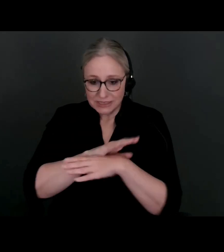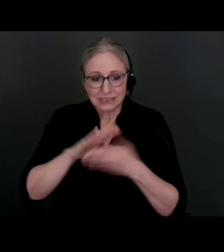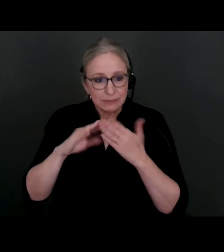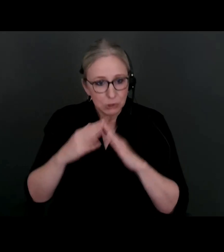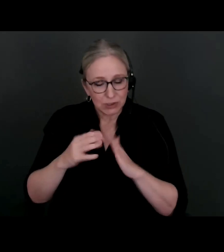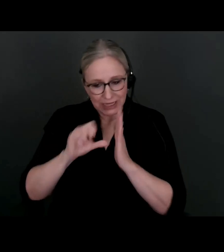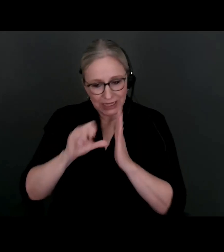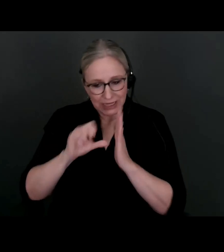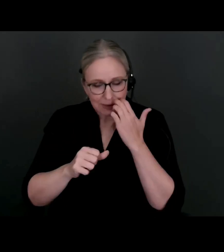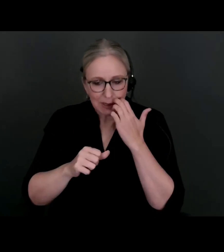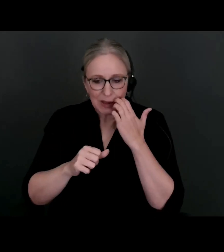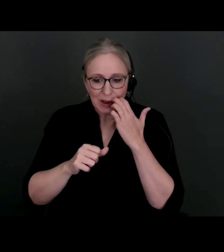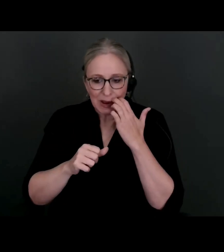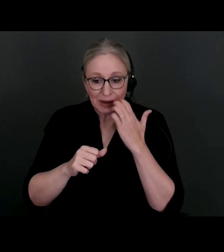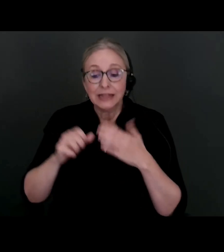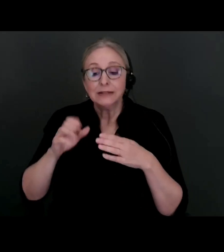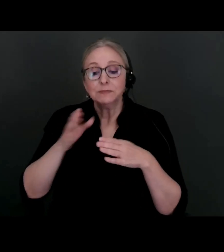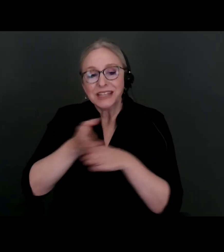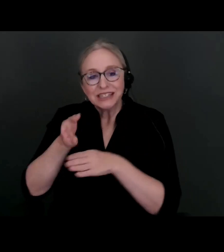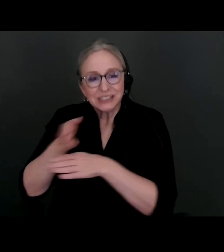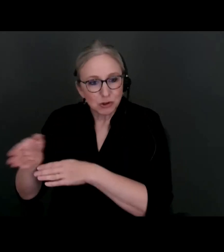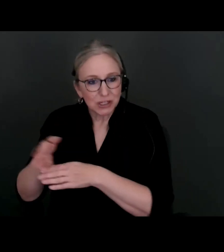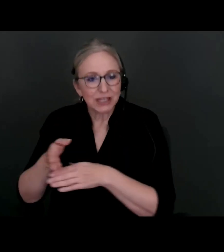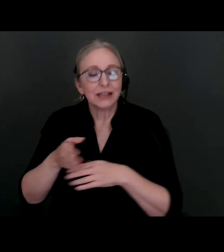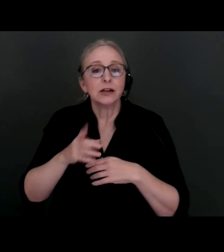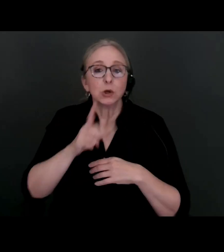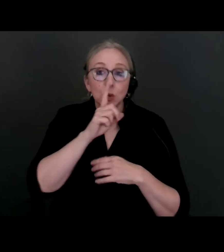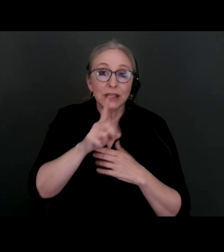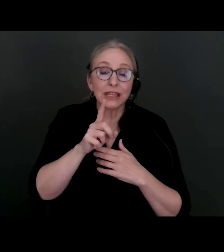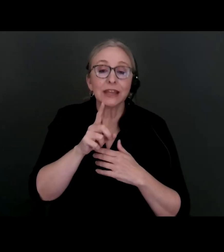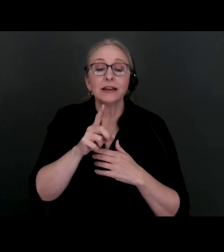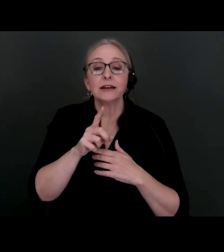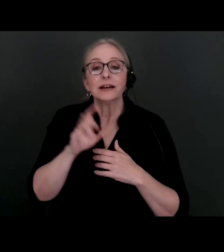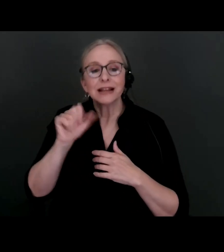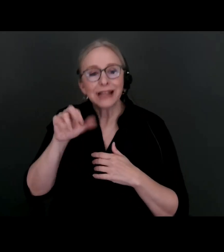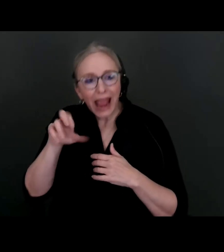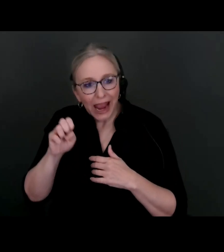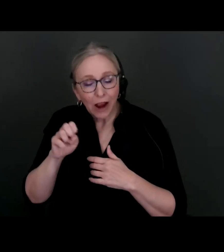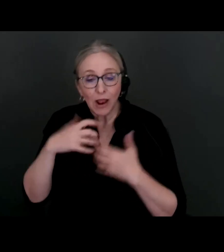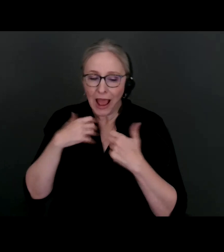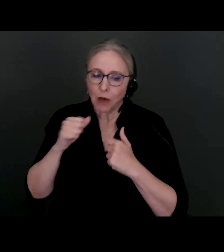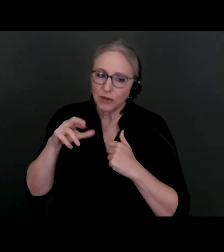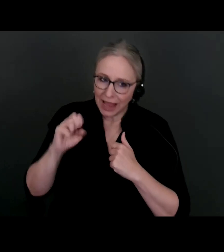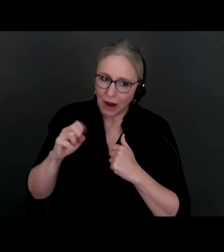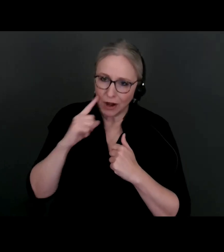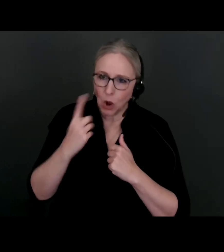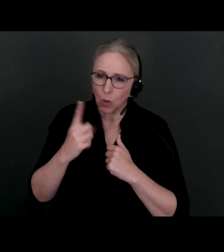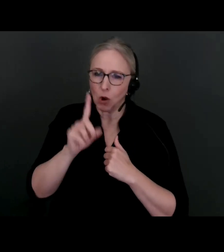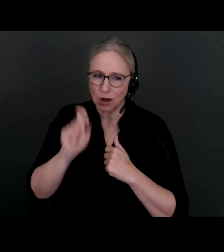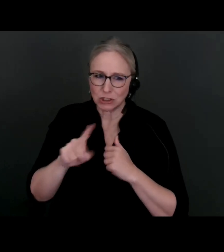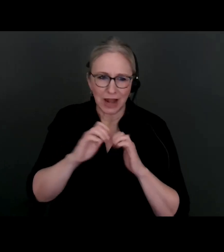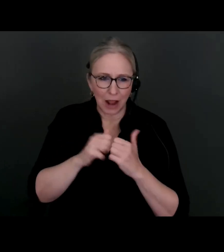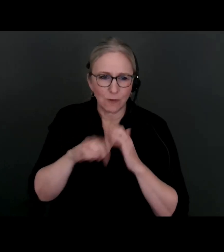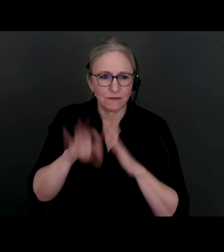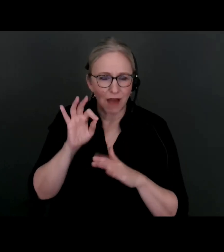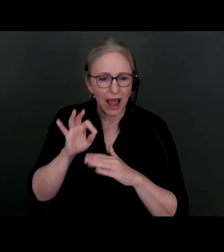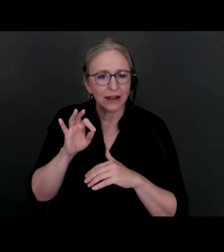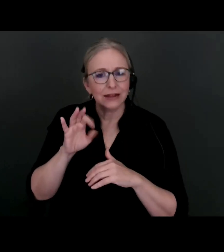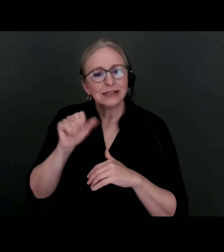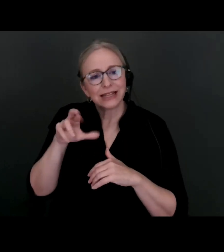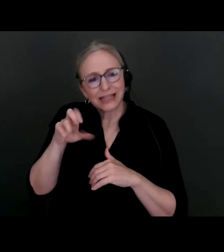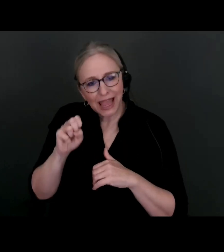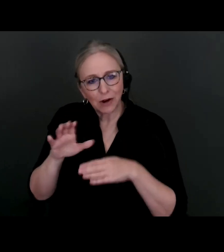emphasis on industry sectors. Certainly the care industry, healthcare. I know there was a question that popped up about how you define the care